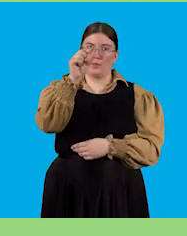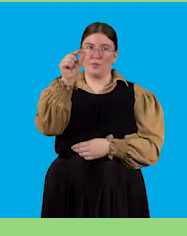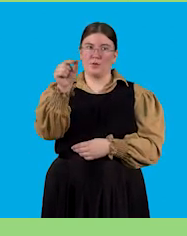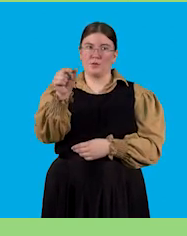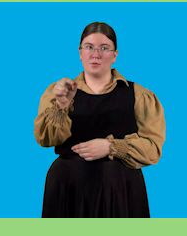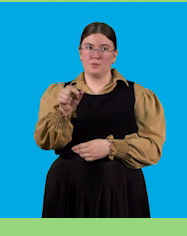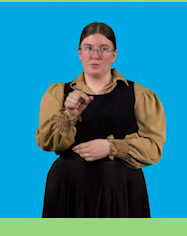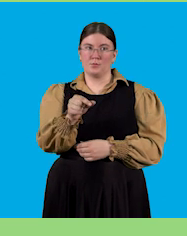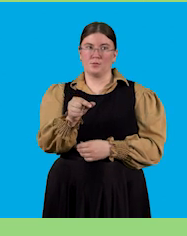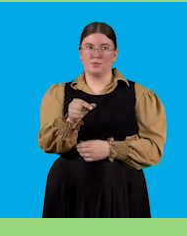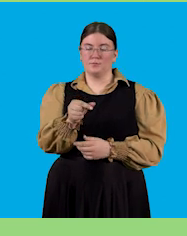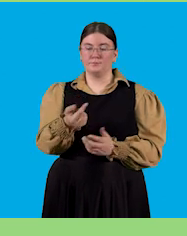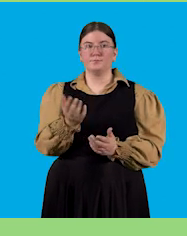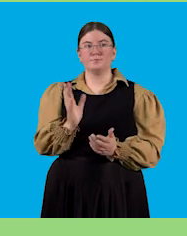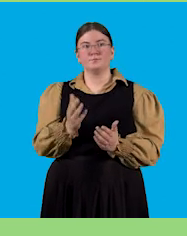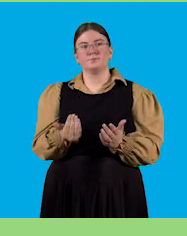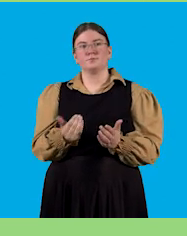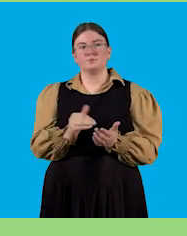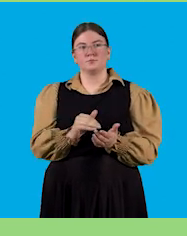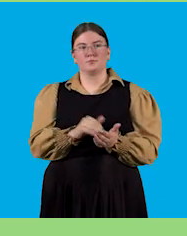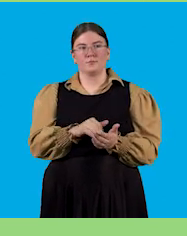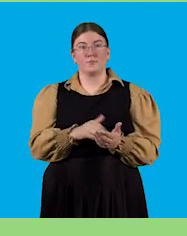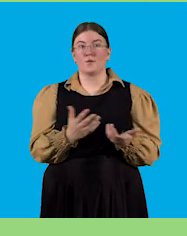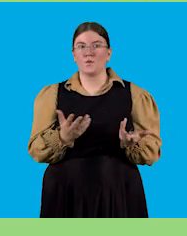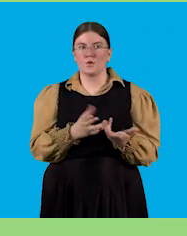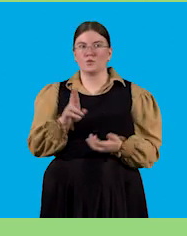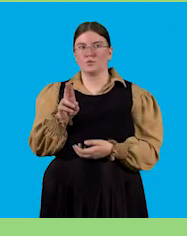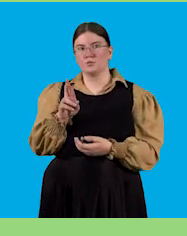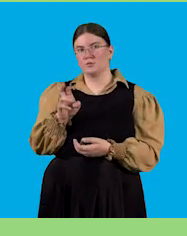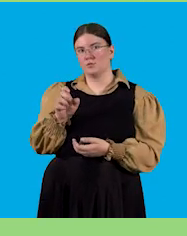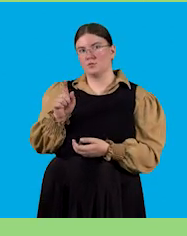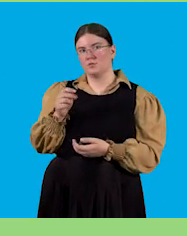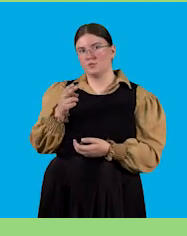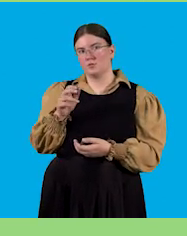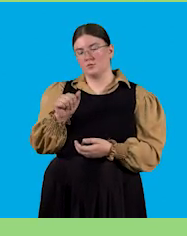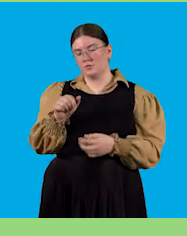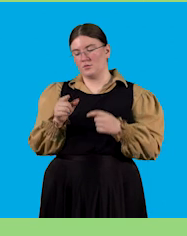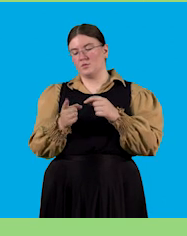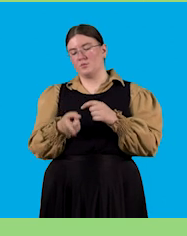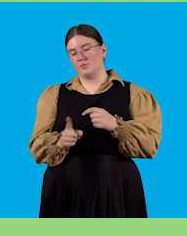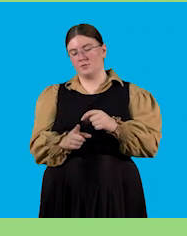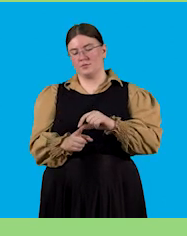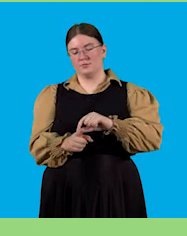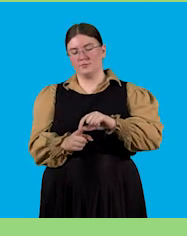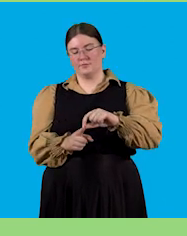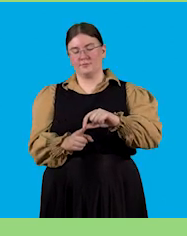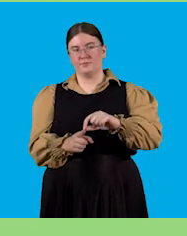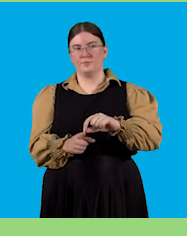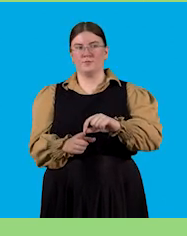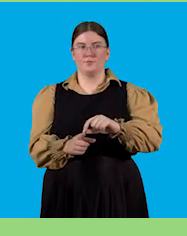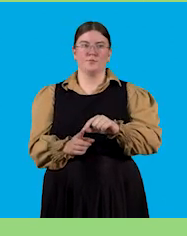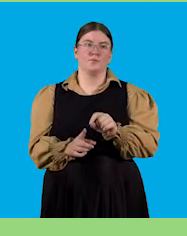deferens, and they'll meet there in the urethra and are